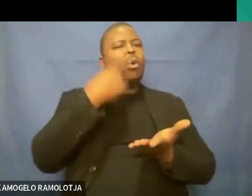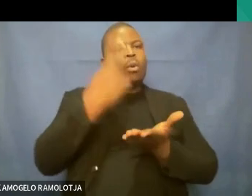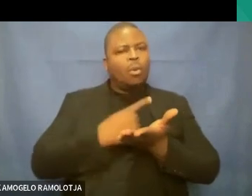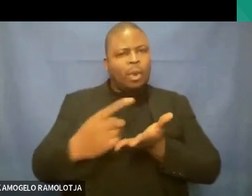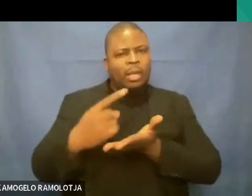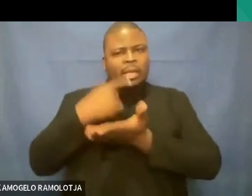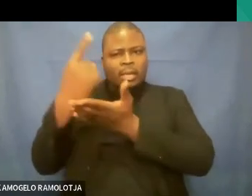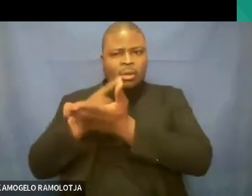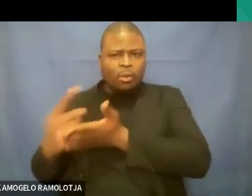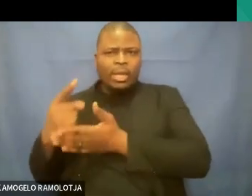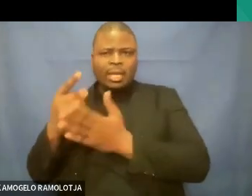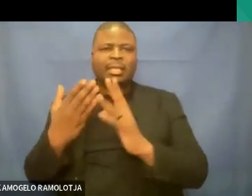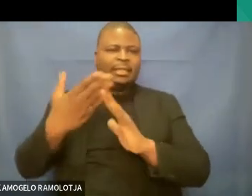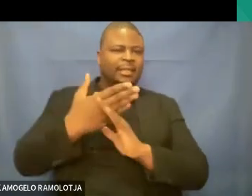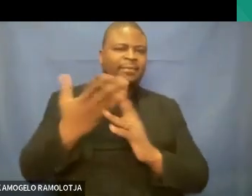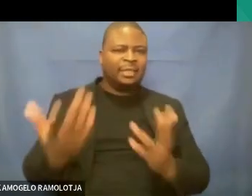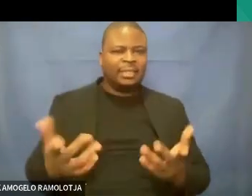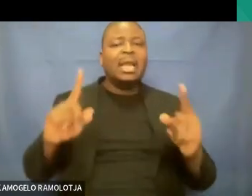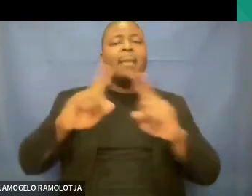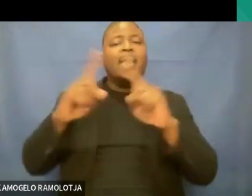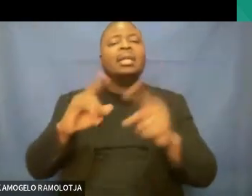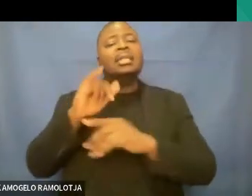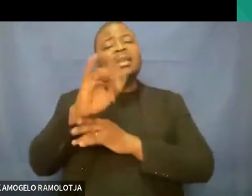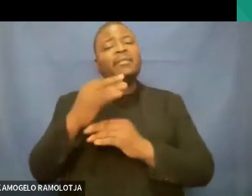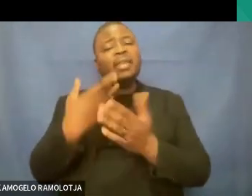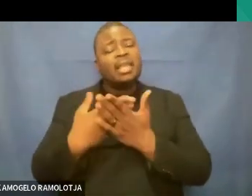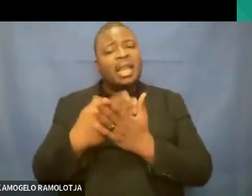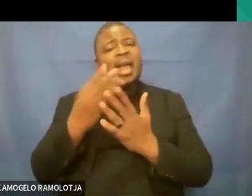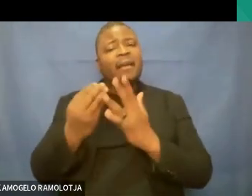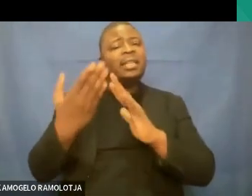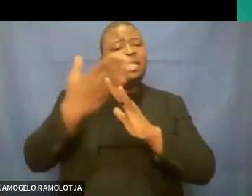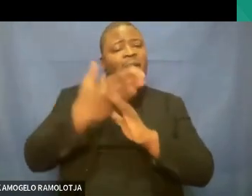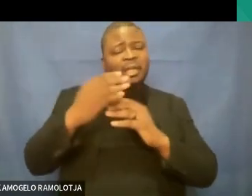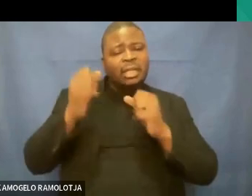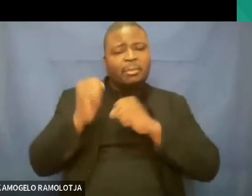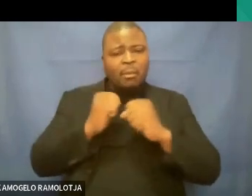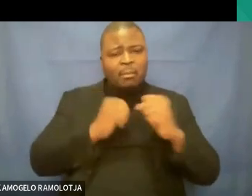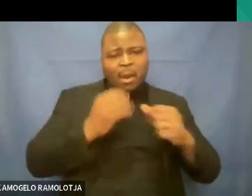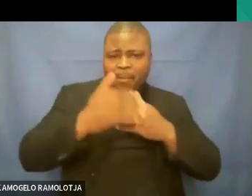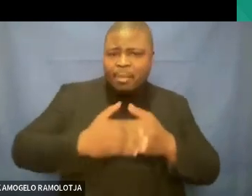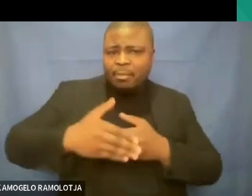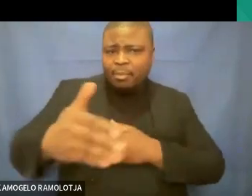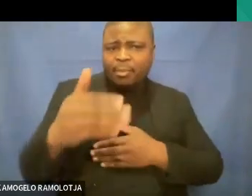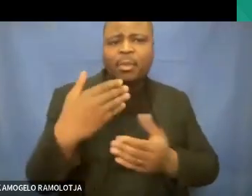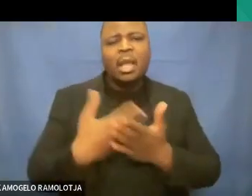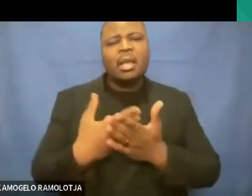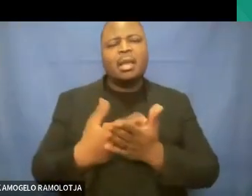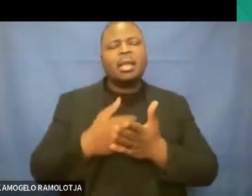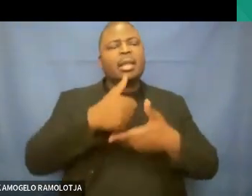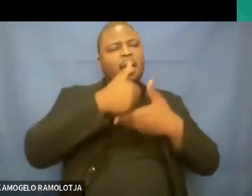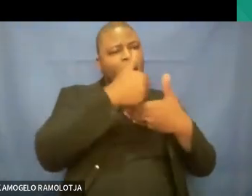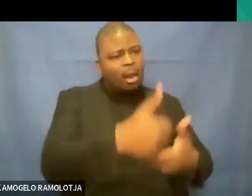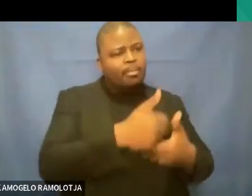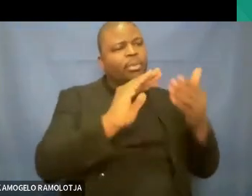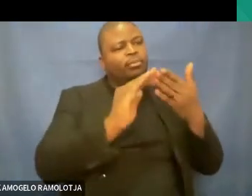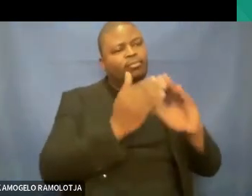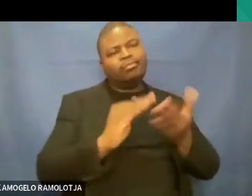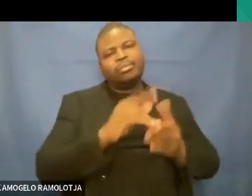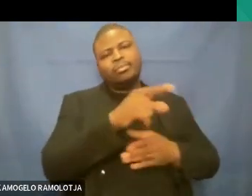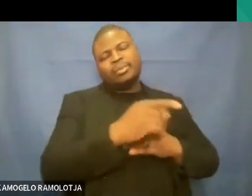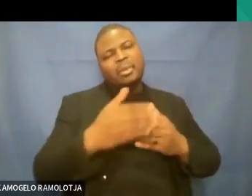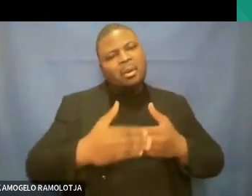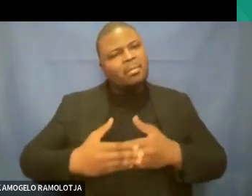those interventions are long-term, they will be able to be sustainable and have some meaningful contribution